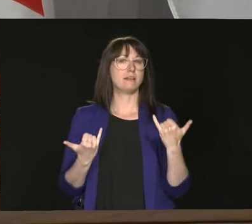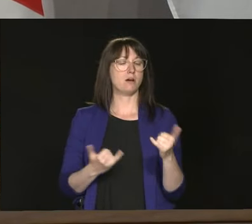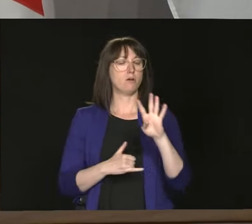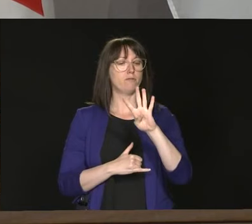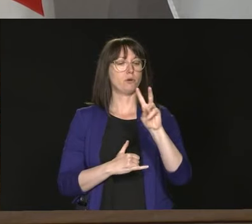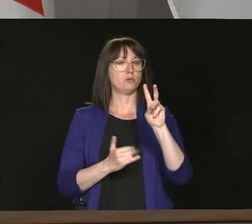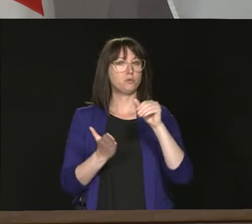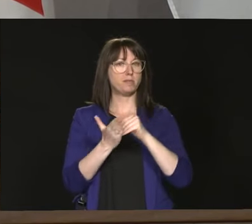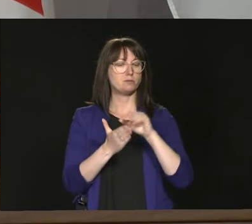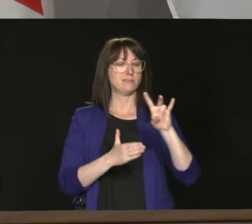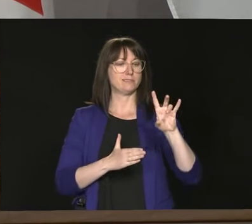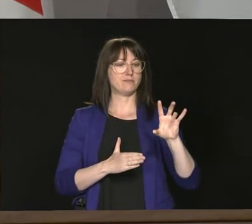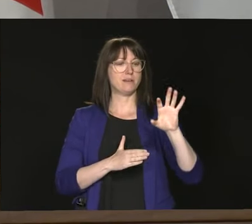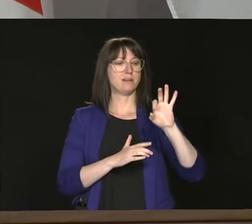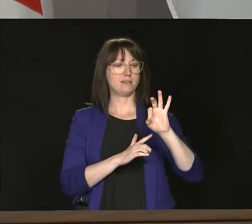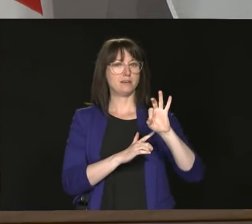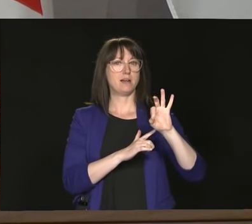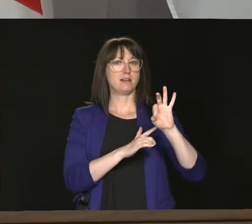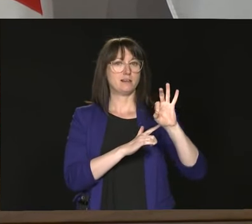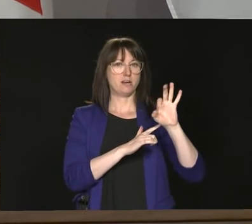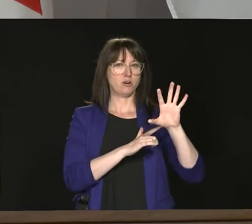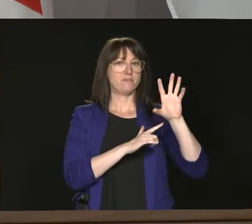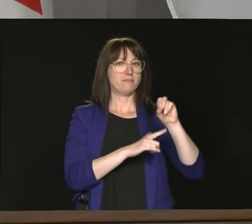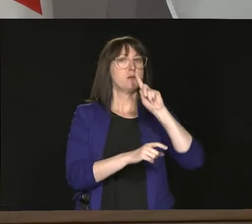42,750 confirmed cases, including